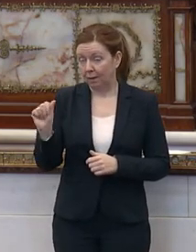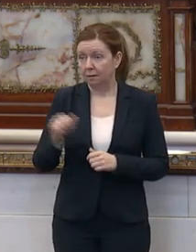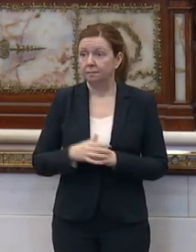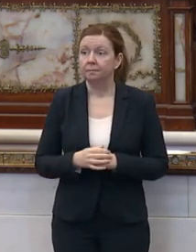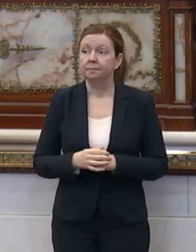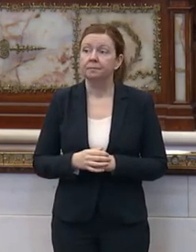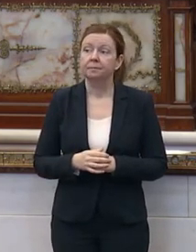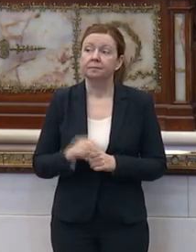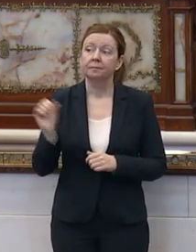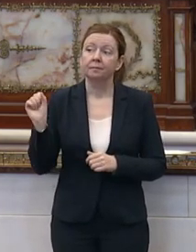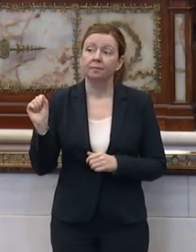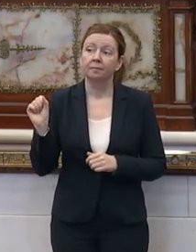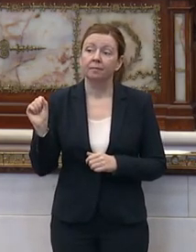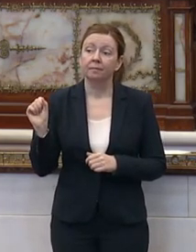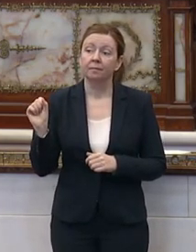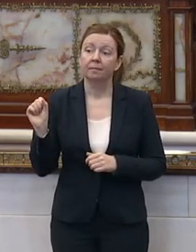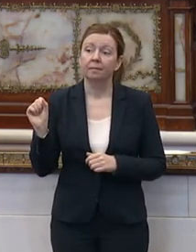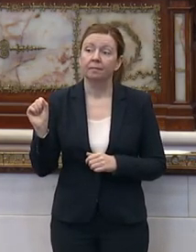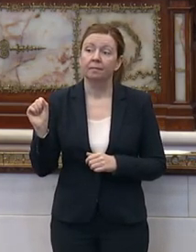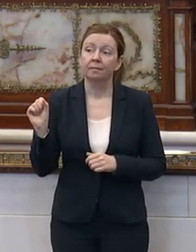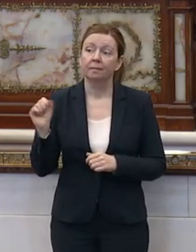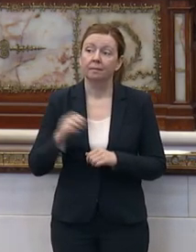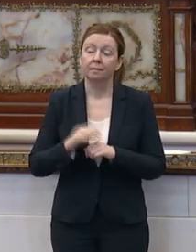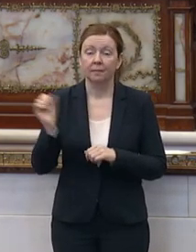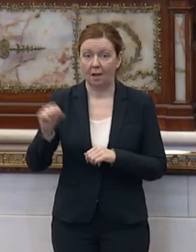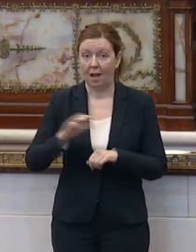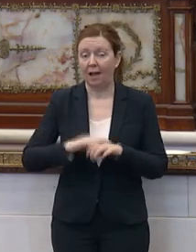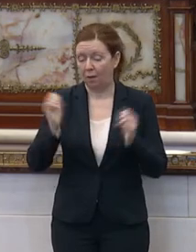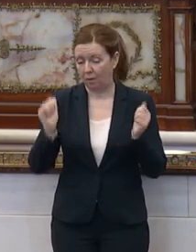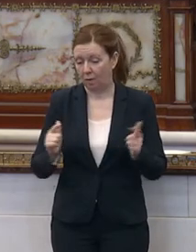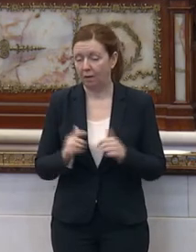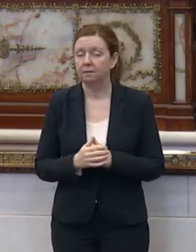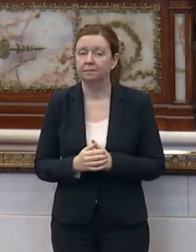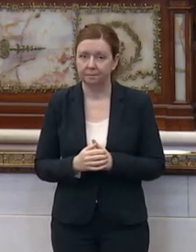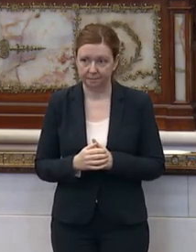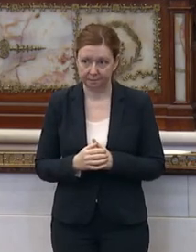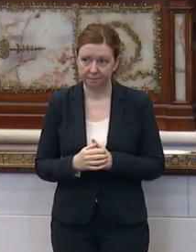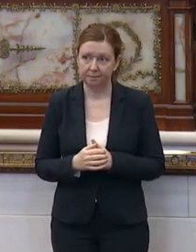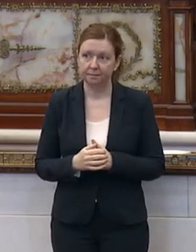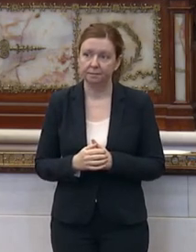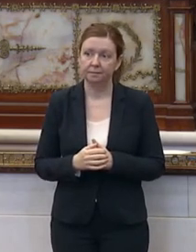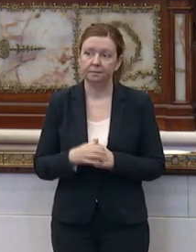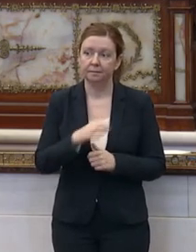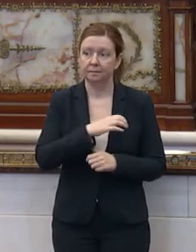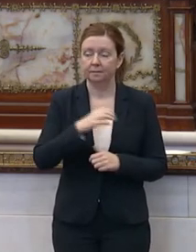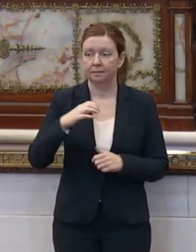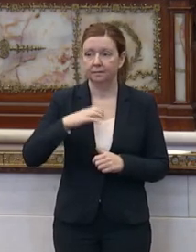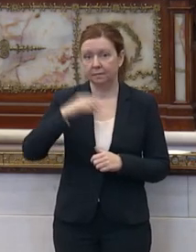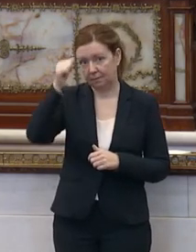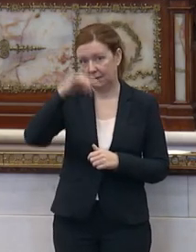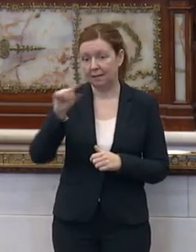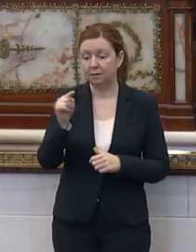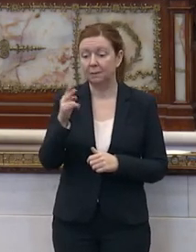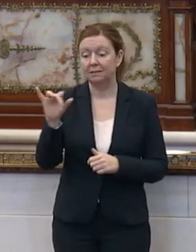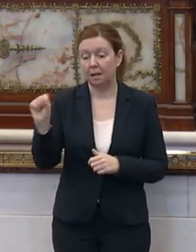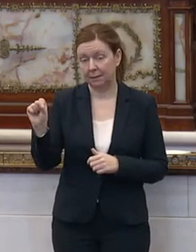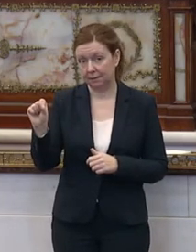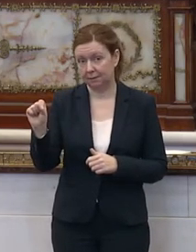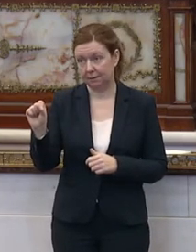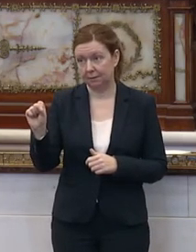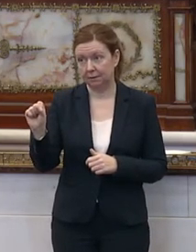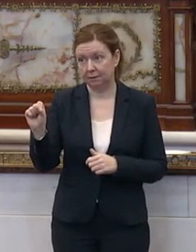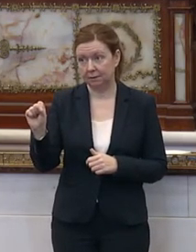Aye on all bills. Councilman Thomas.